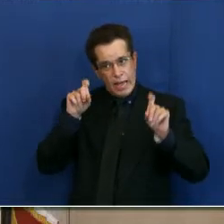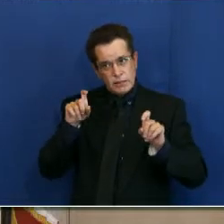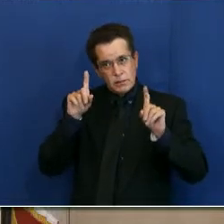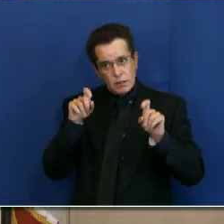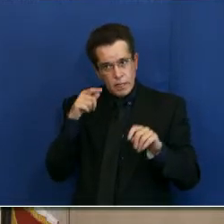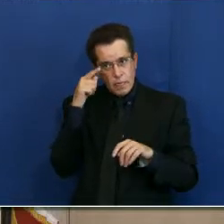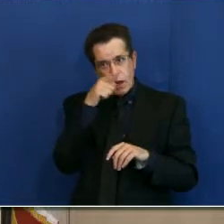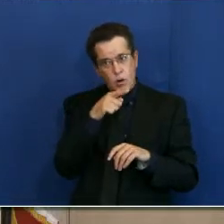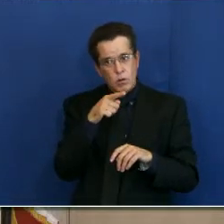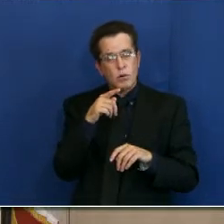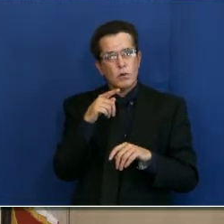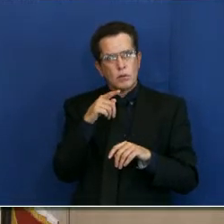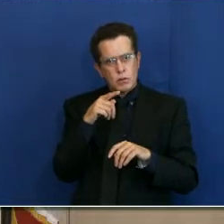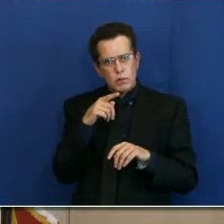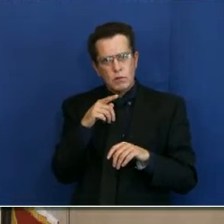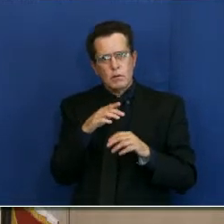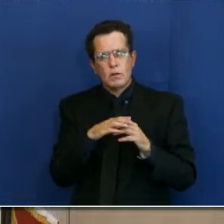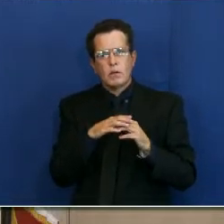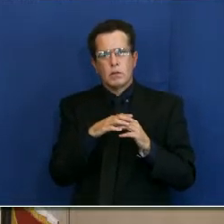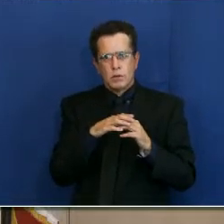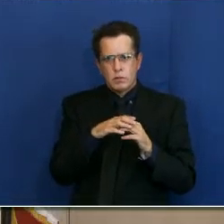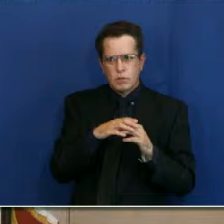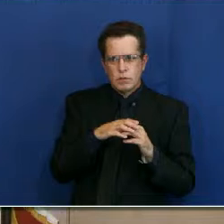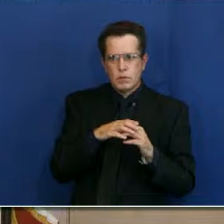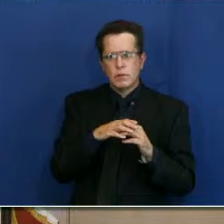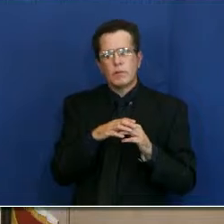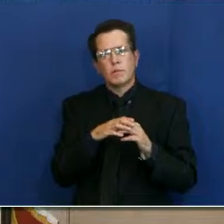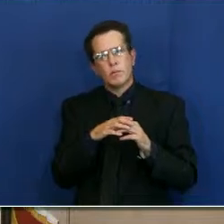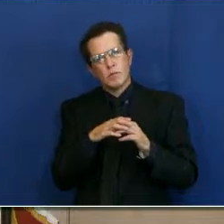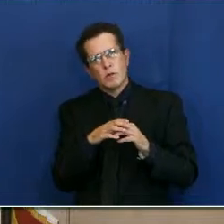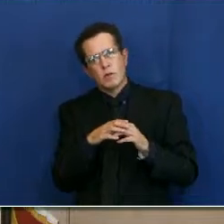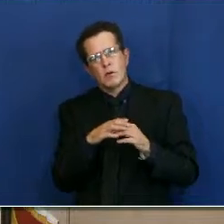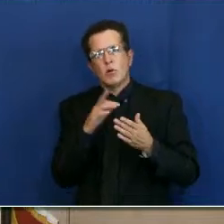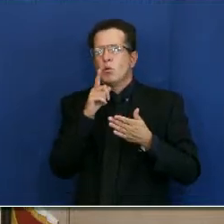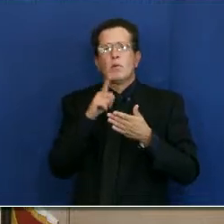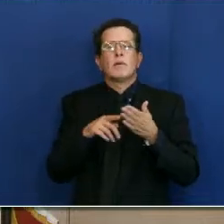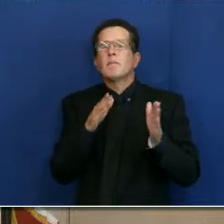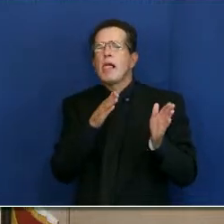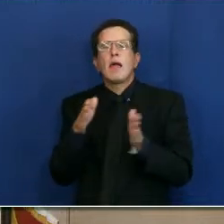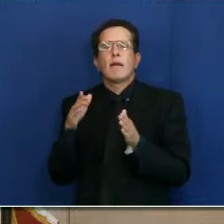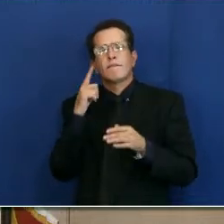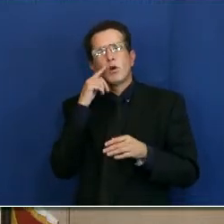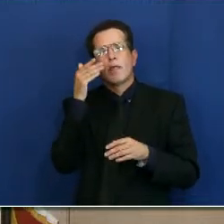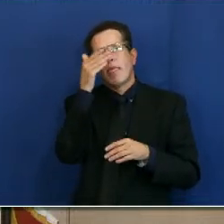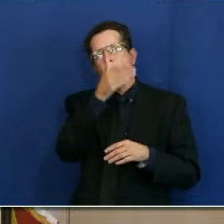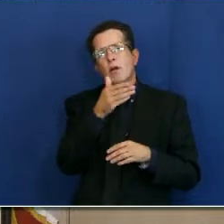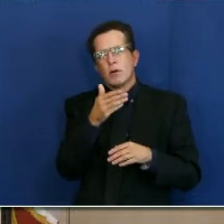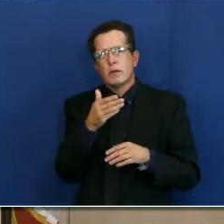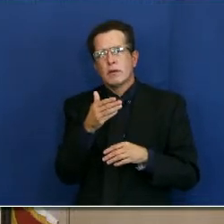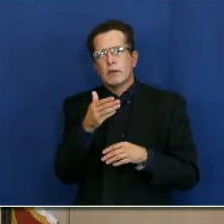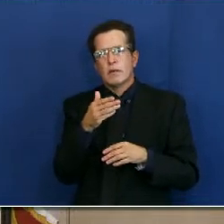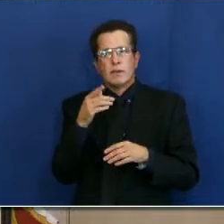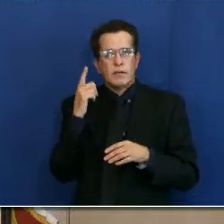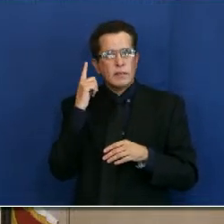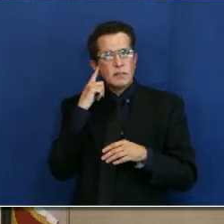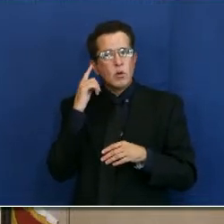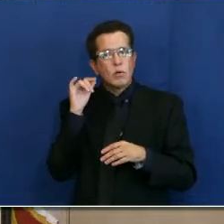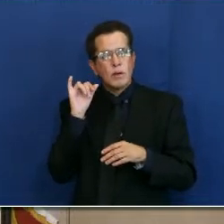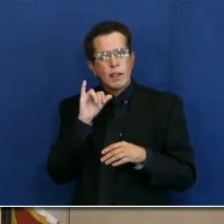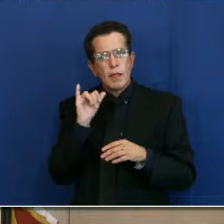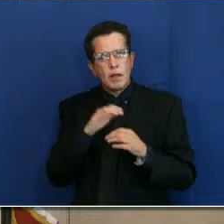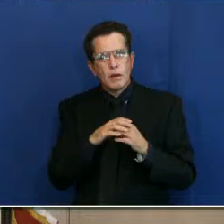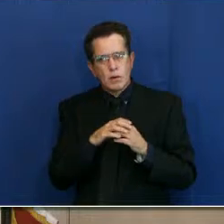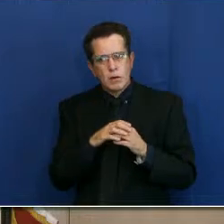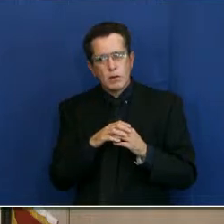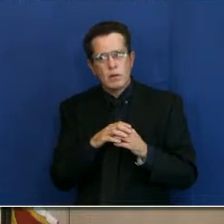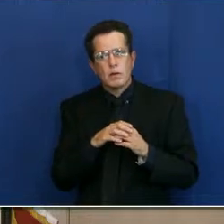inclined to use a facility or something like that. And I just wonder if you agree with that. It sounds like you're saying that, a